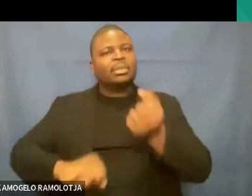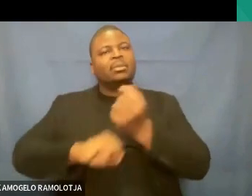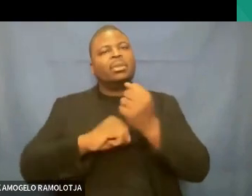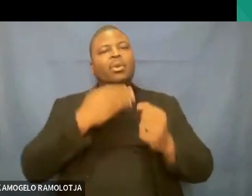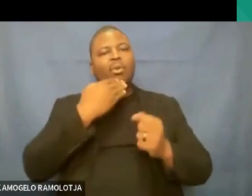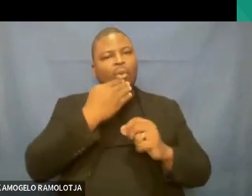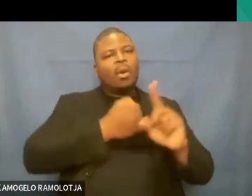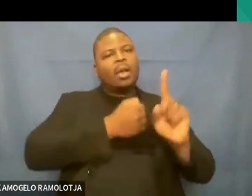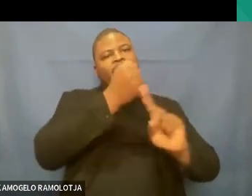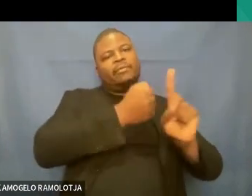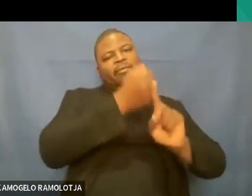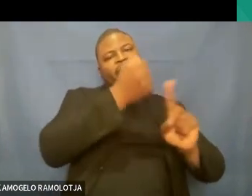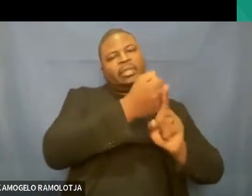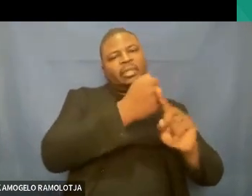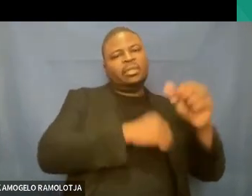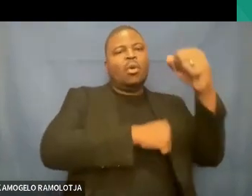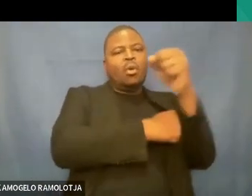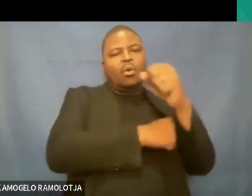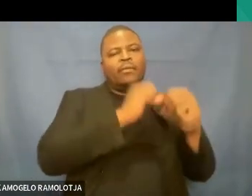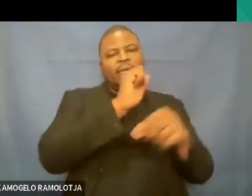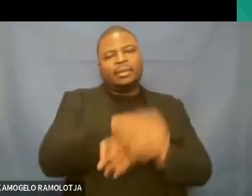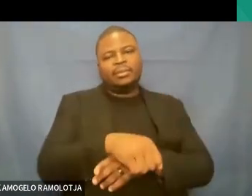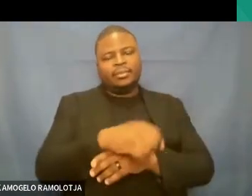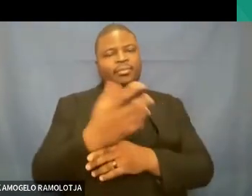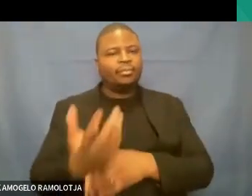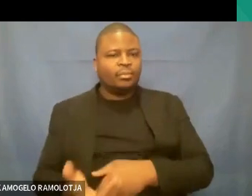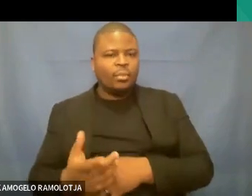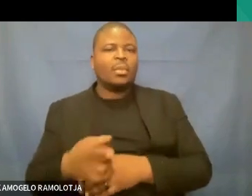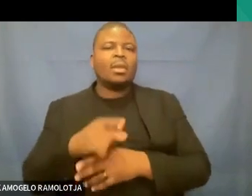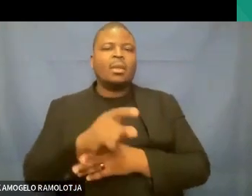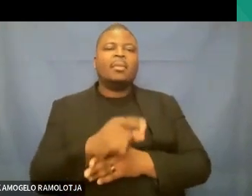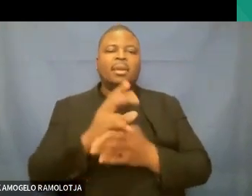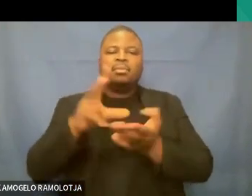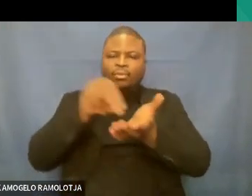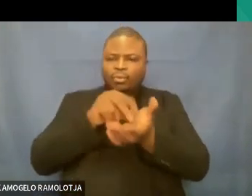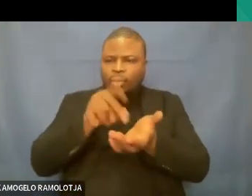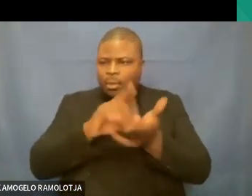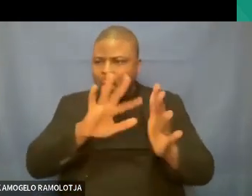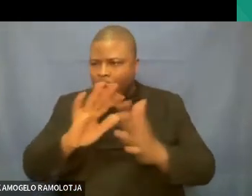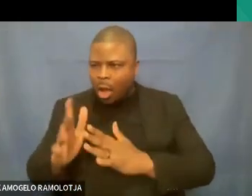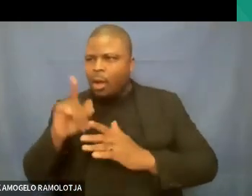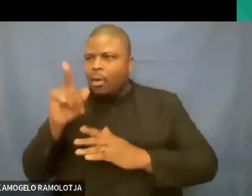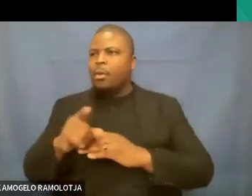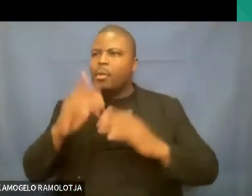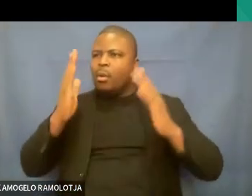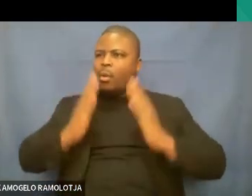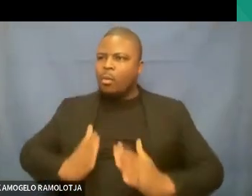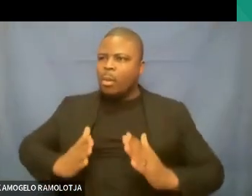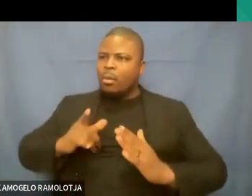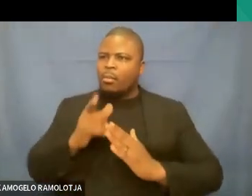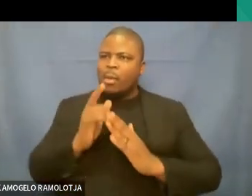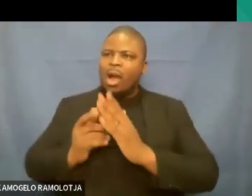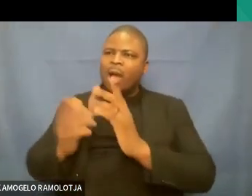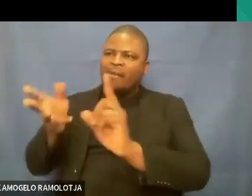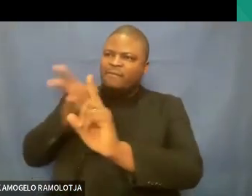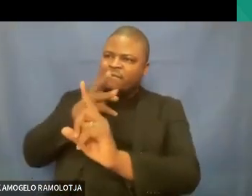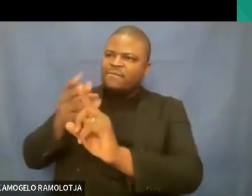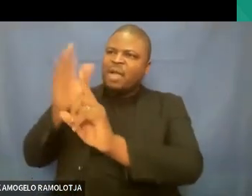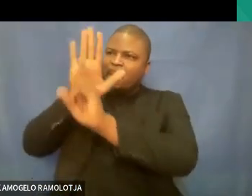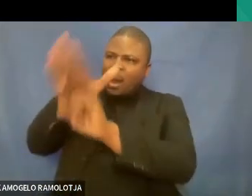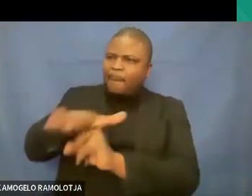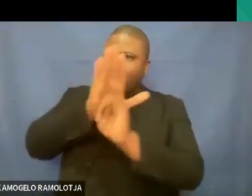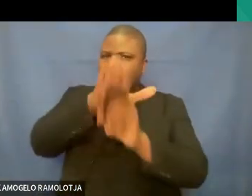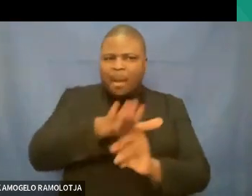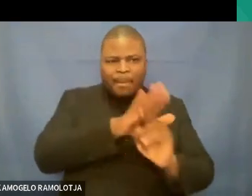are essentially on the ground documenting human rights violations. So they are the ones speaking to the people